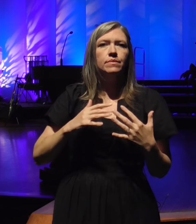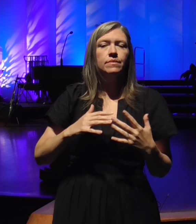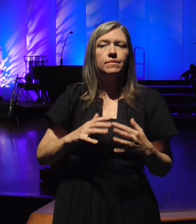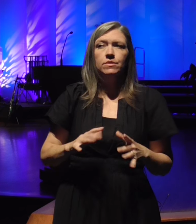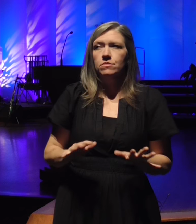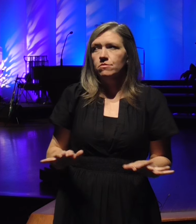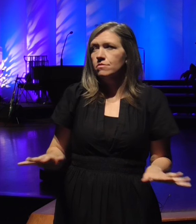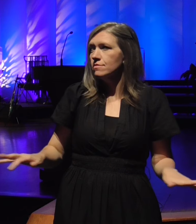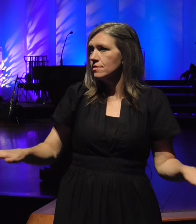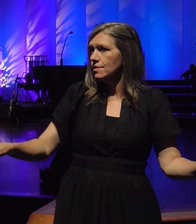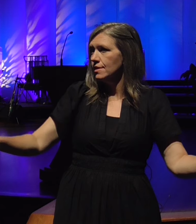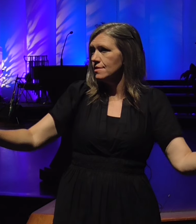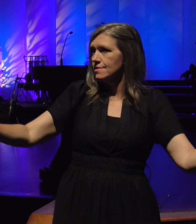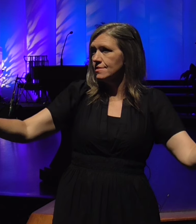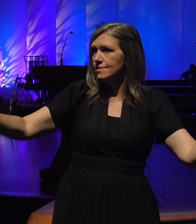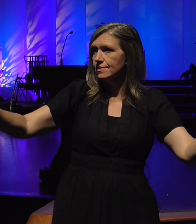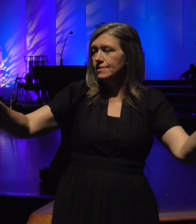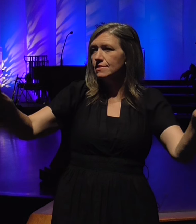love